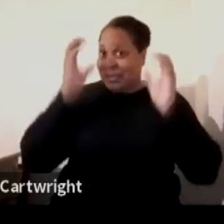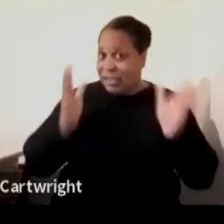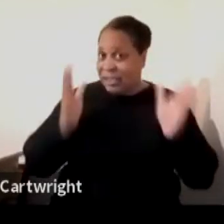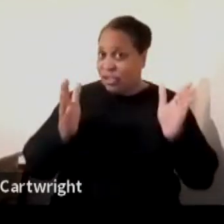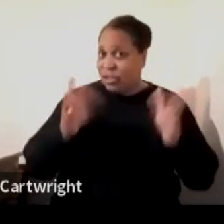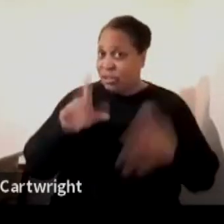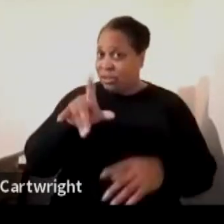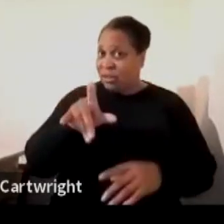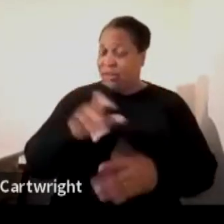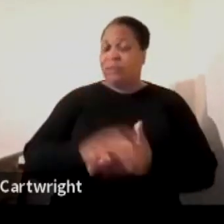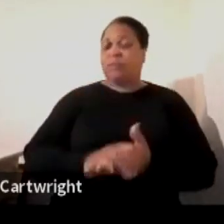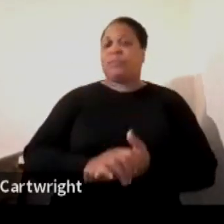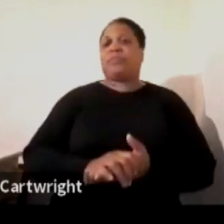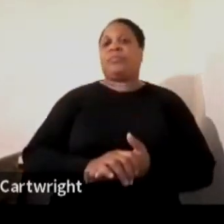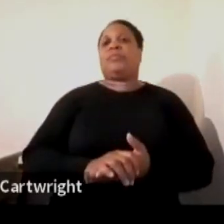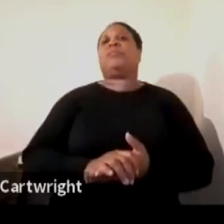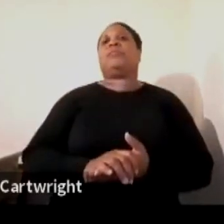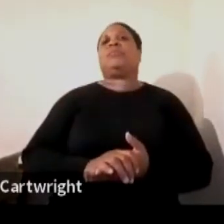she would,